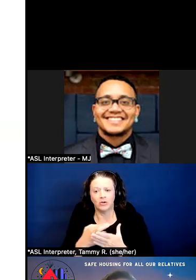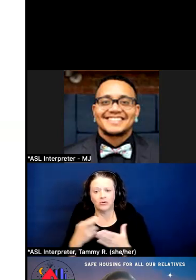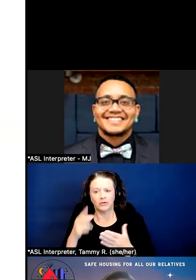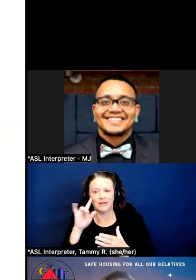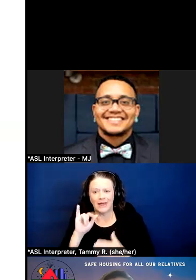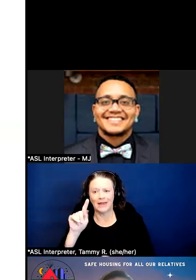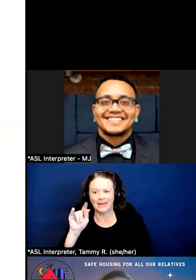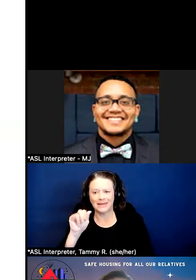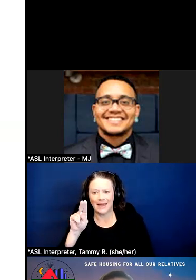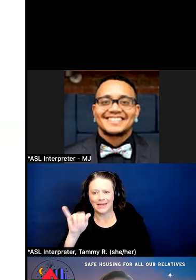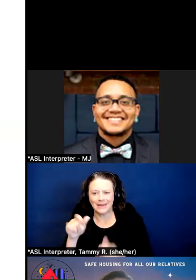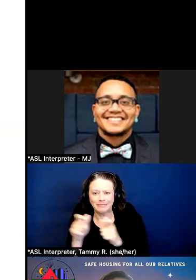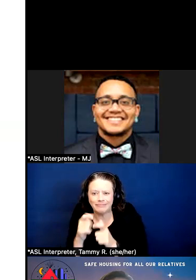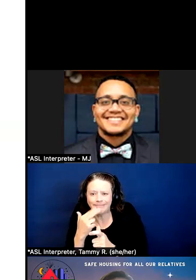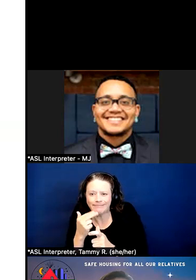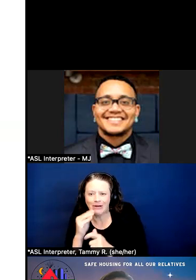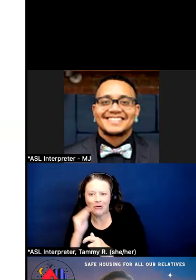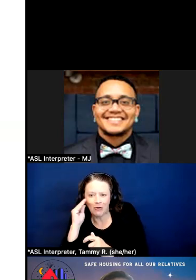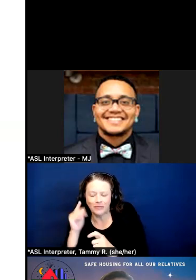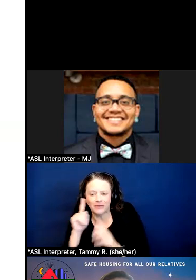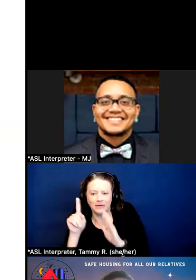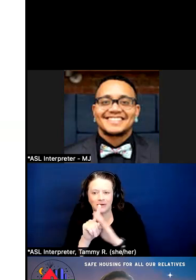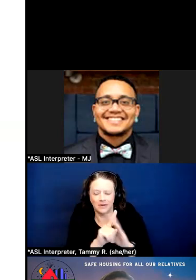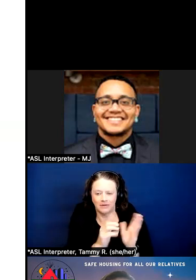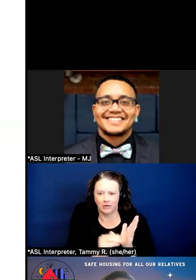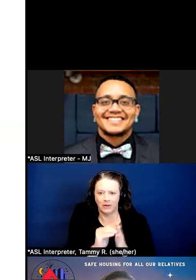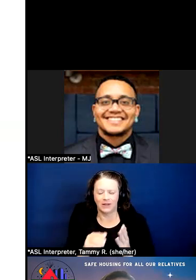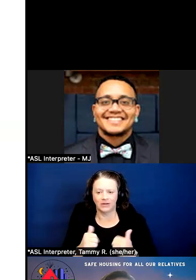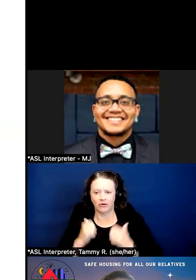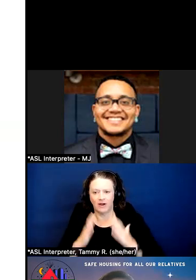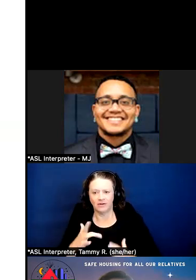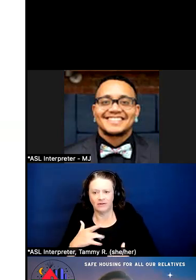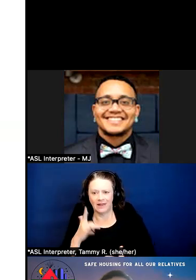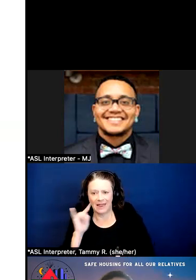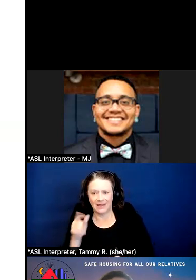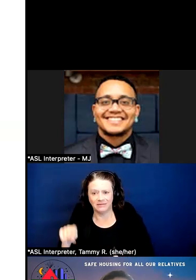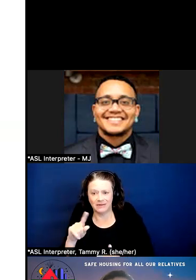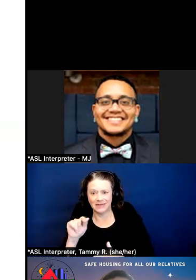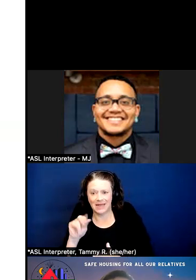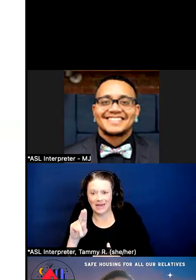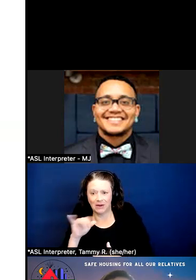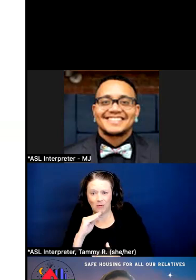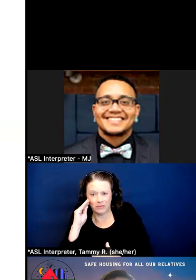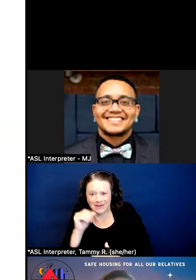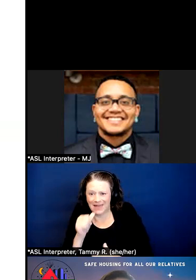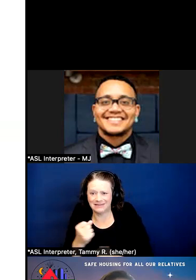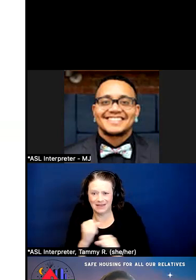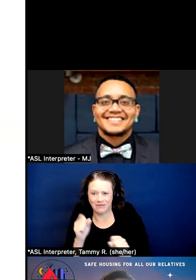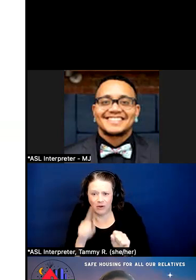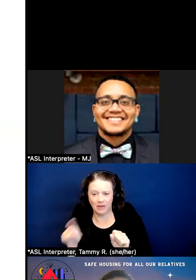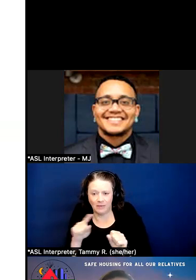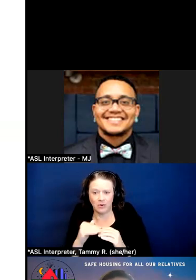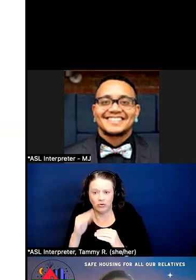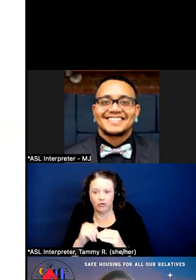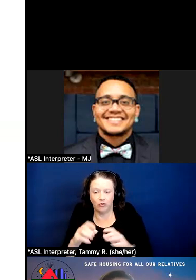frequently. Survivors, for the most part, felt that these were not safe for them. They were either too communal,